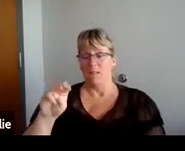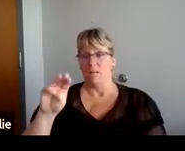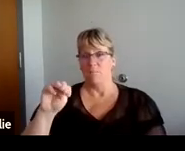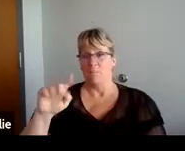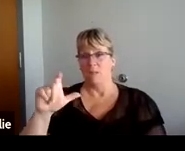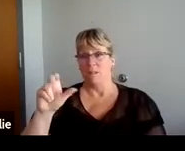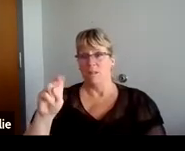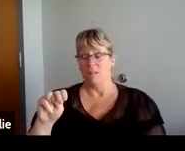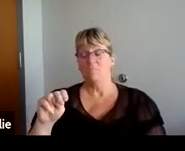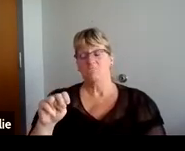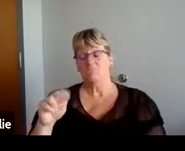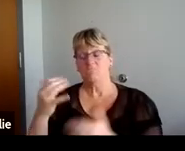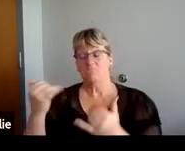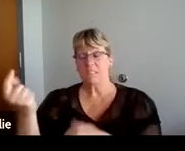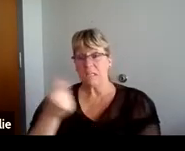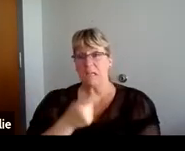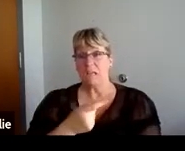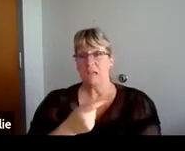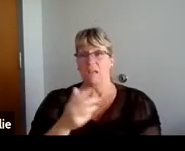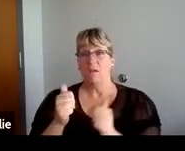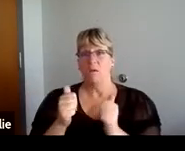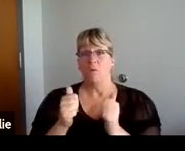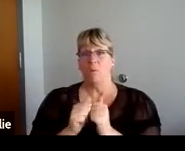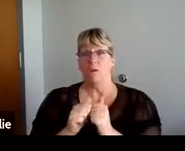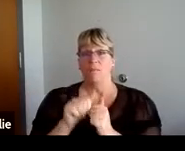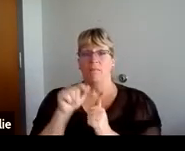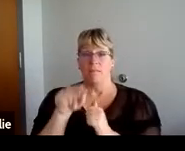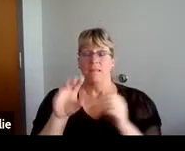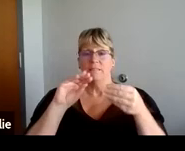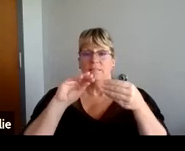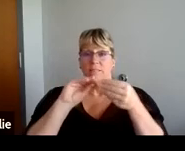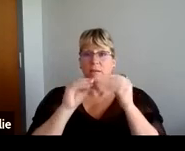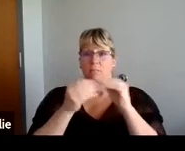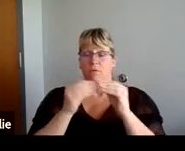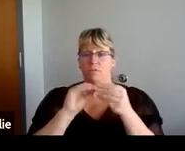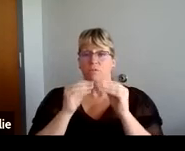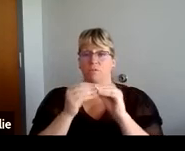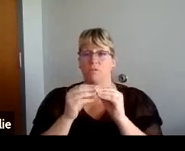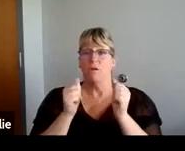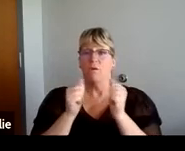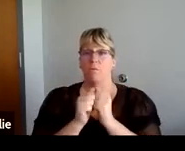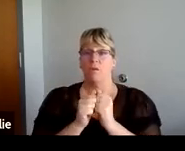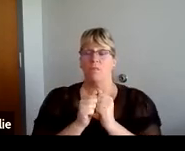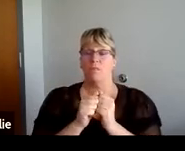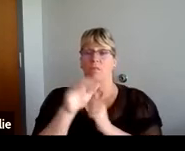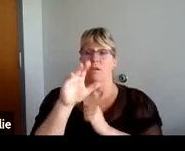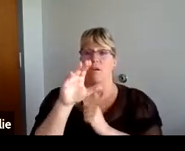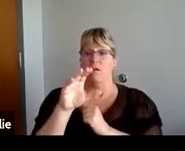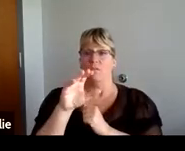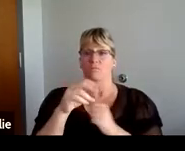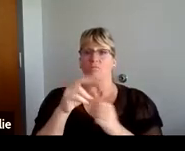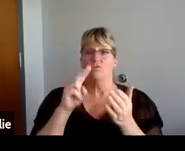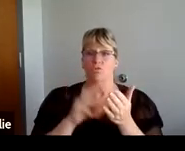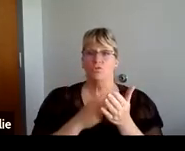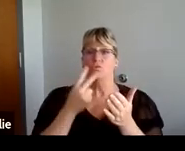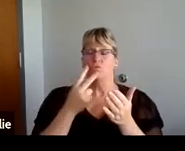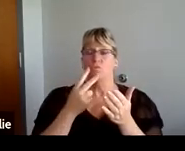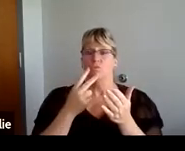consistent today in terms of these statistics and numbers, with co-occurring disorders. We have